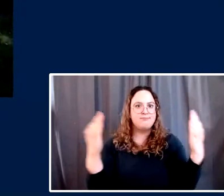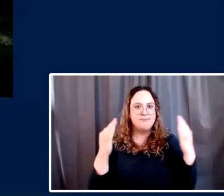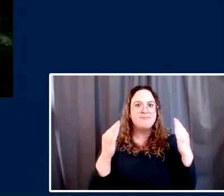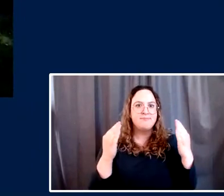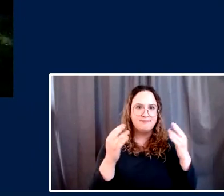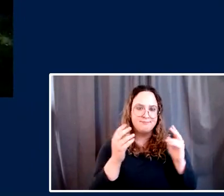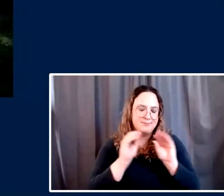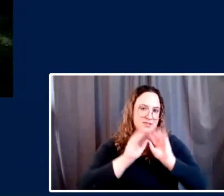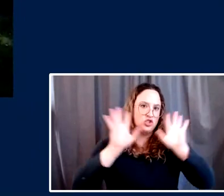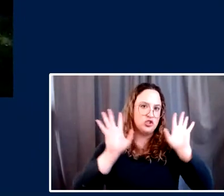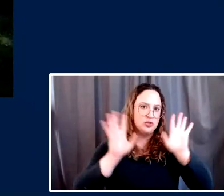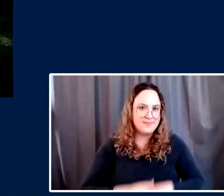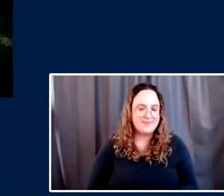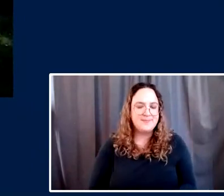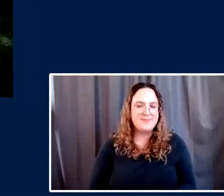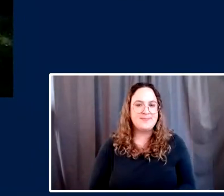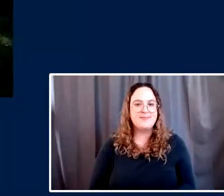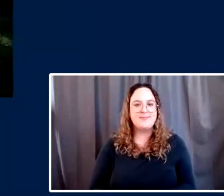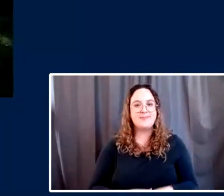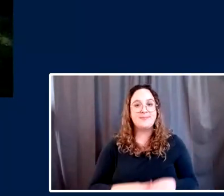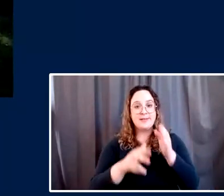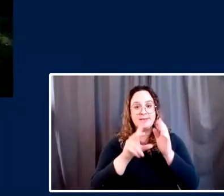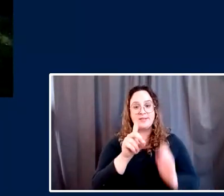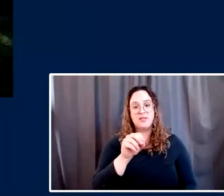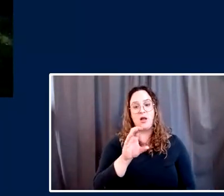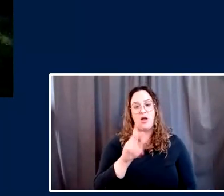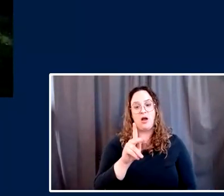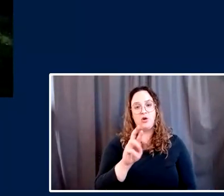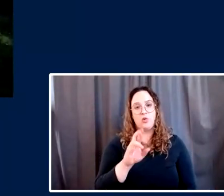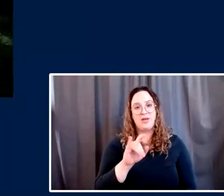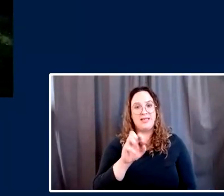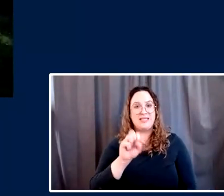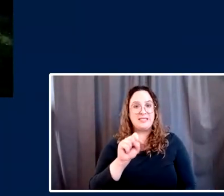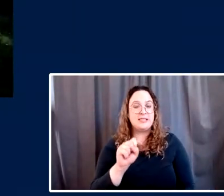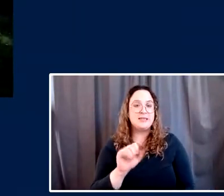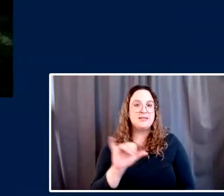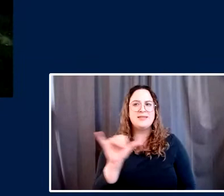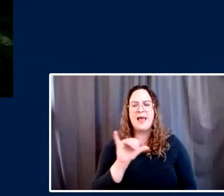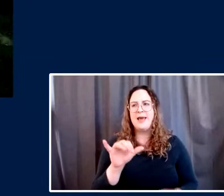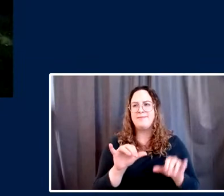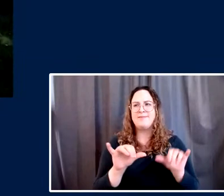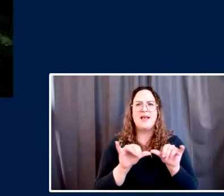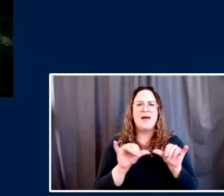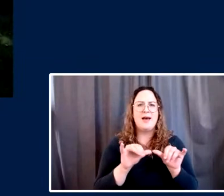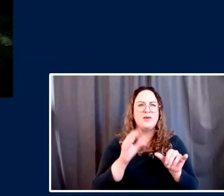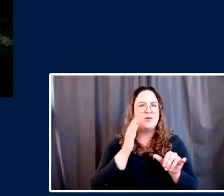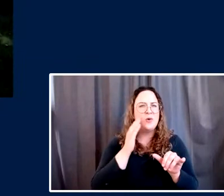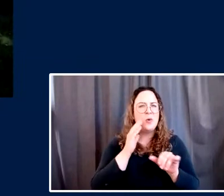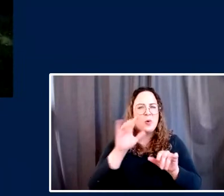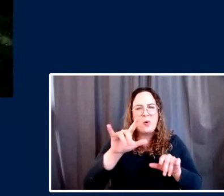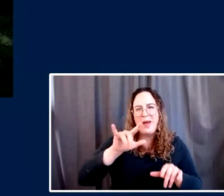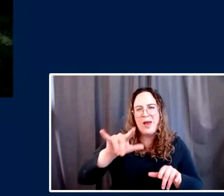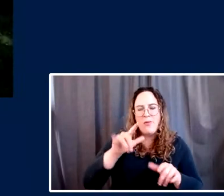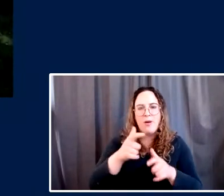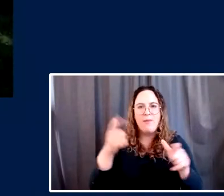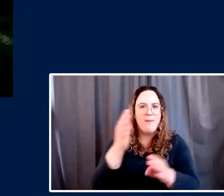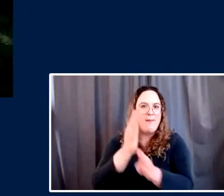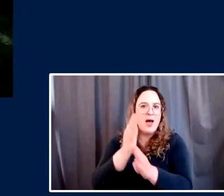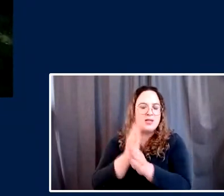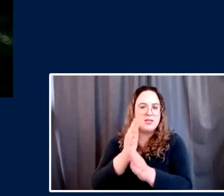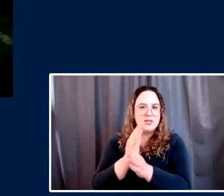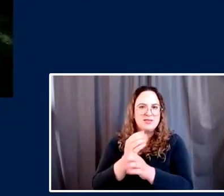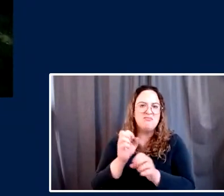Dock Ricketts ROV is about the size of a small airport shuttle bus, so it's a fairly big vehicle. It